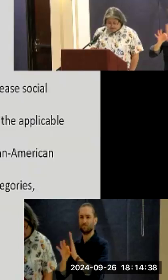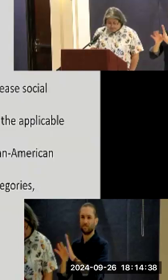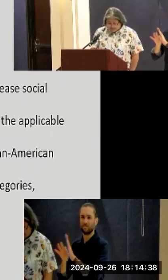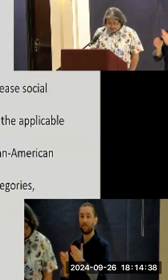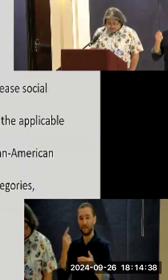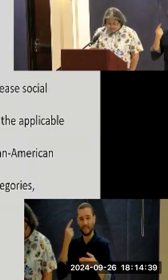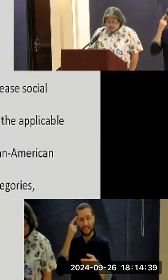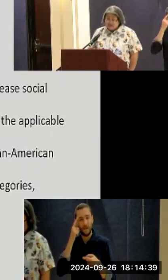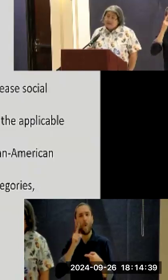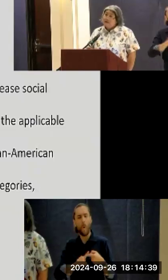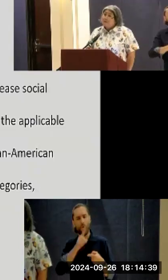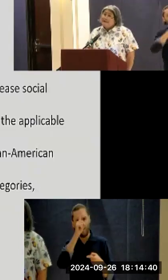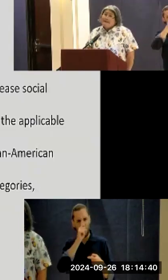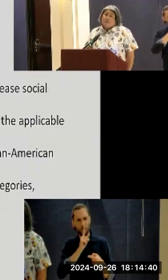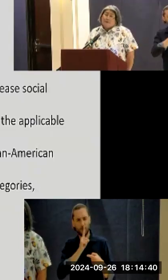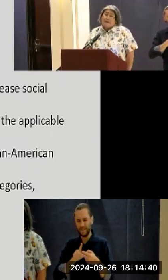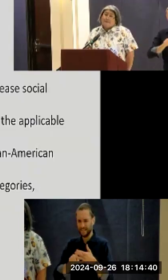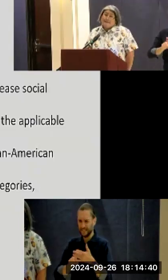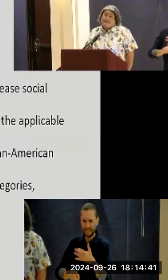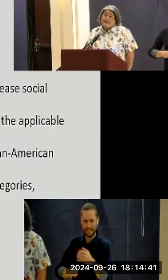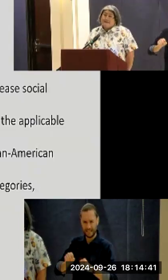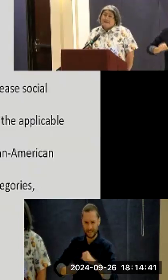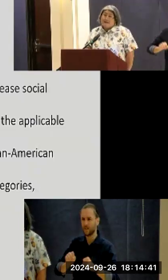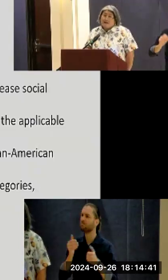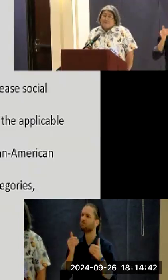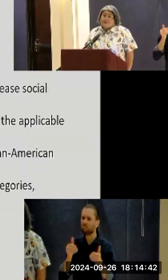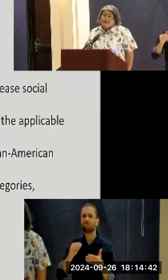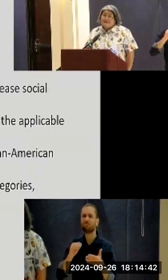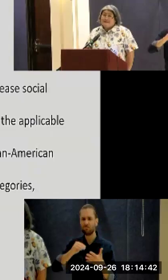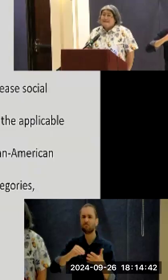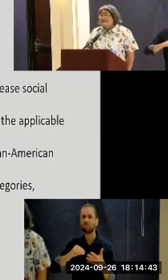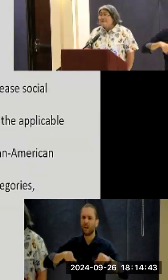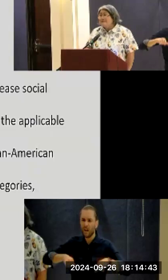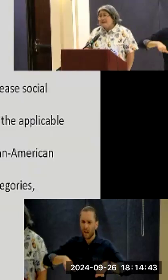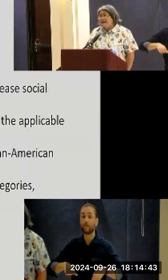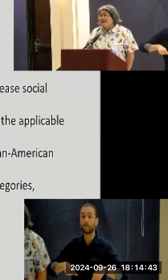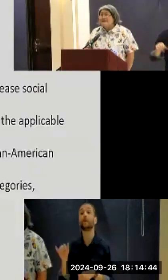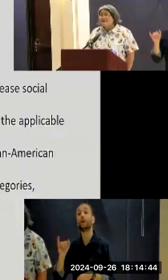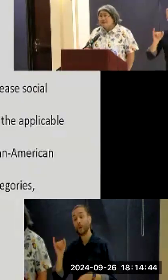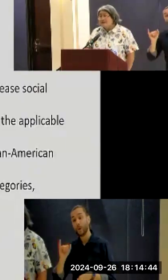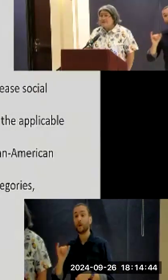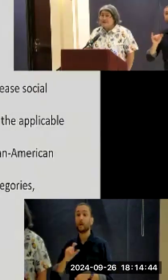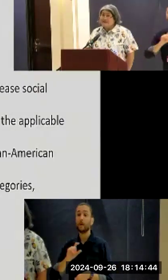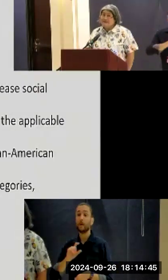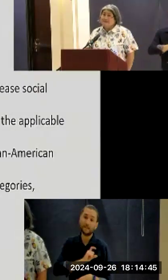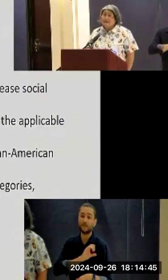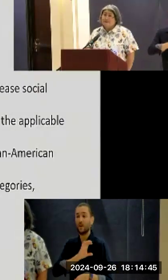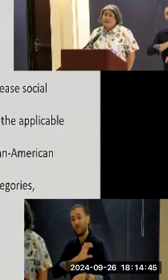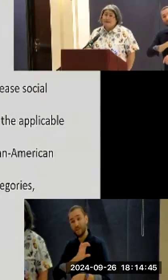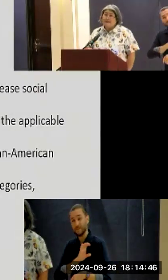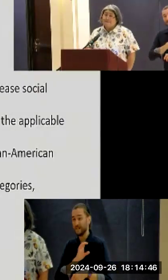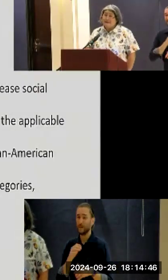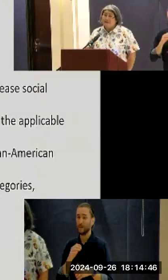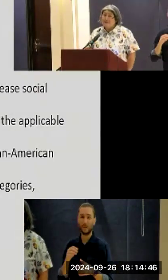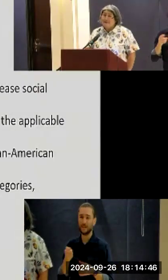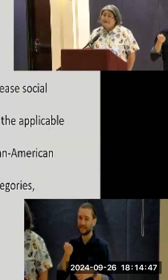other boxes. We need to work with our police and other law enforcement agencies, and this is really hard. There's so little trust between, I